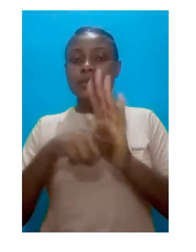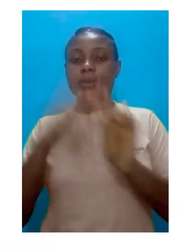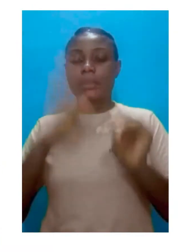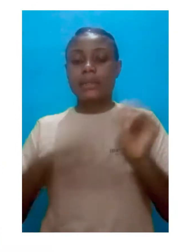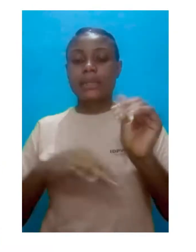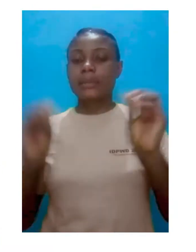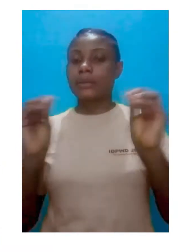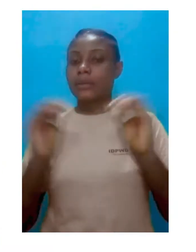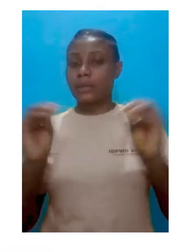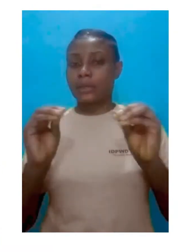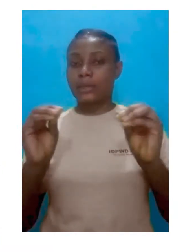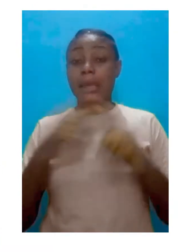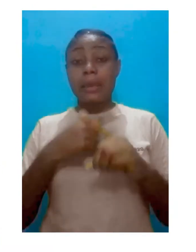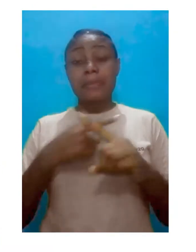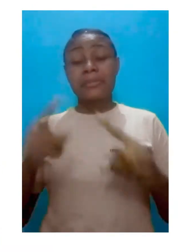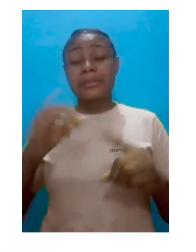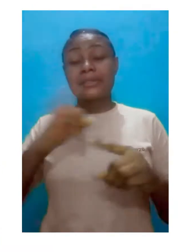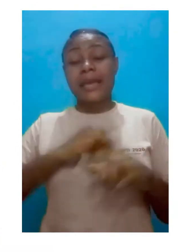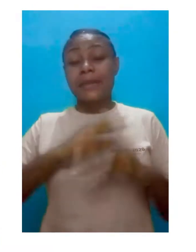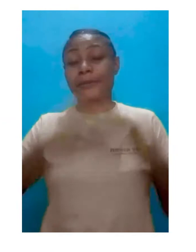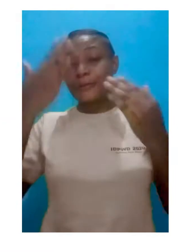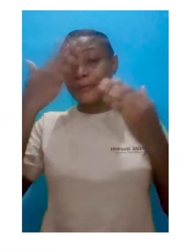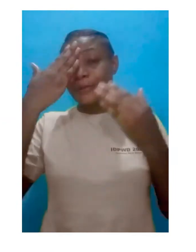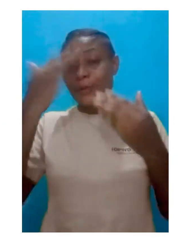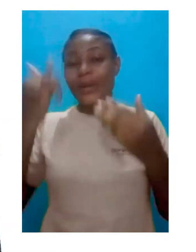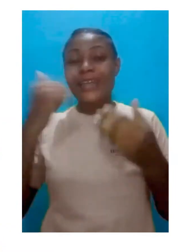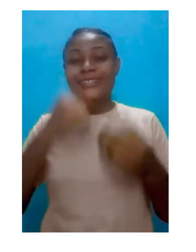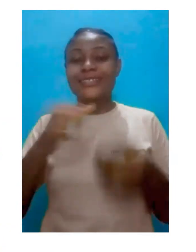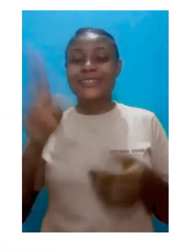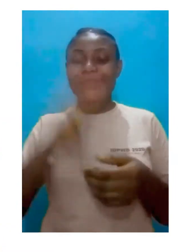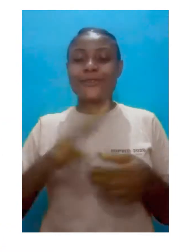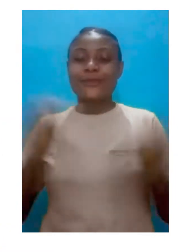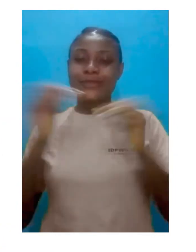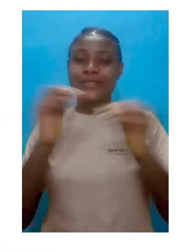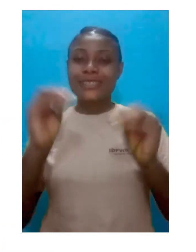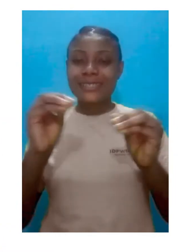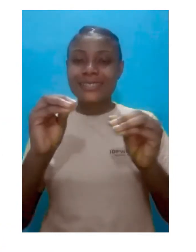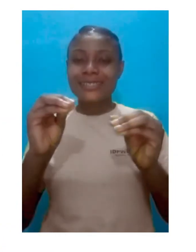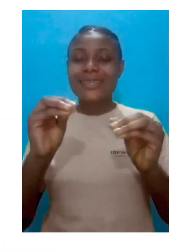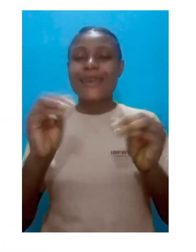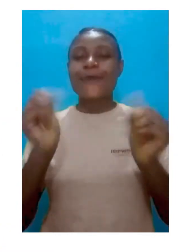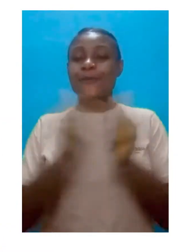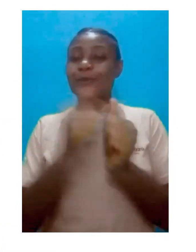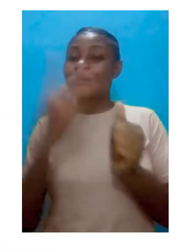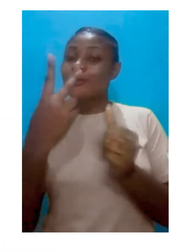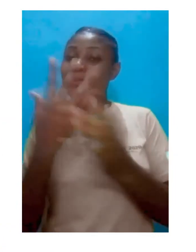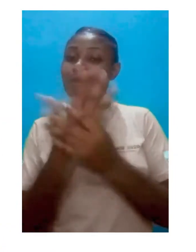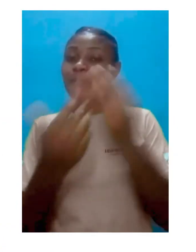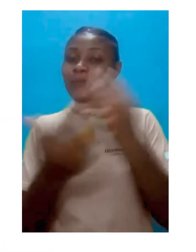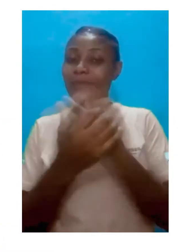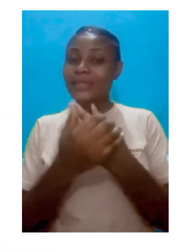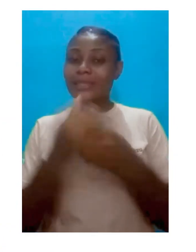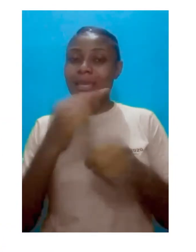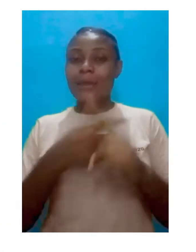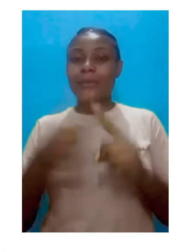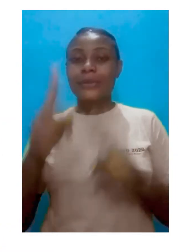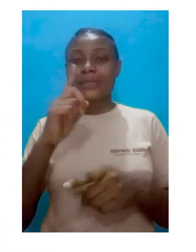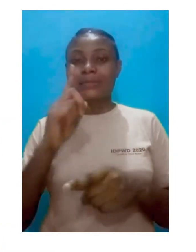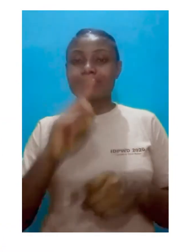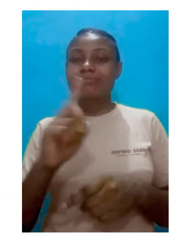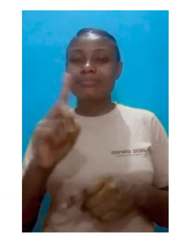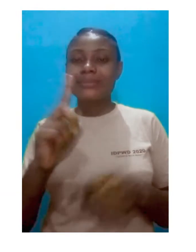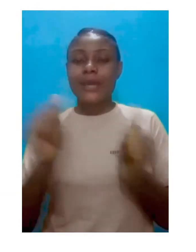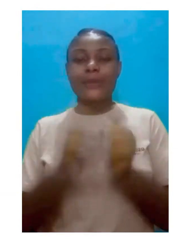than this. But I wonder why she used this with two hands and this with one